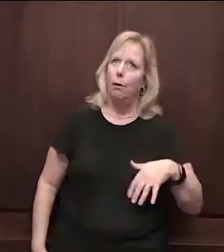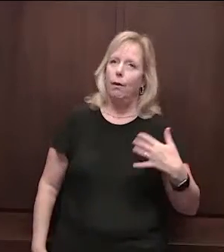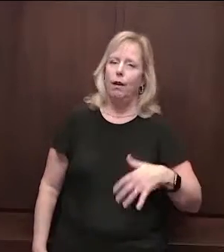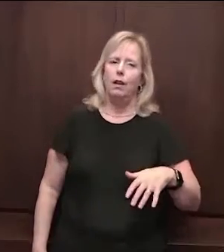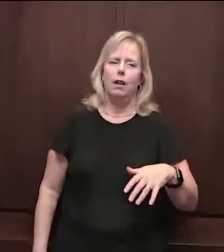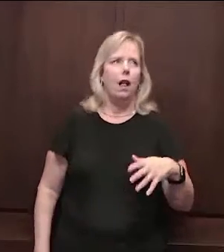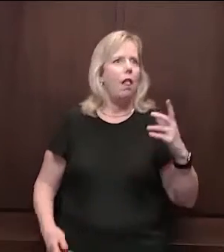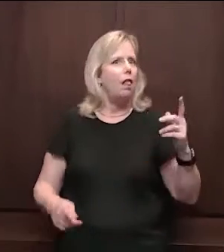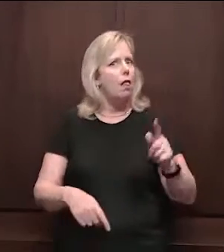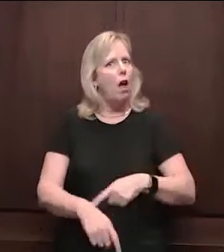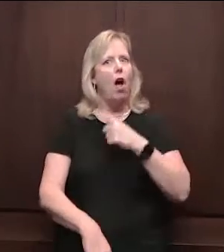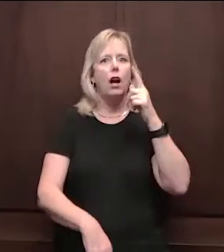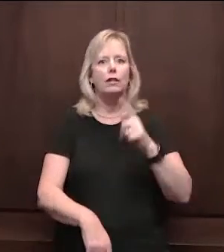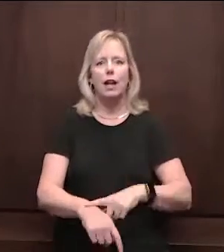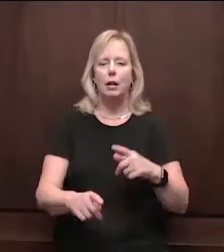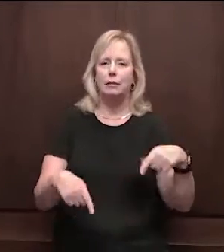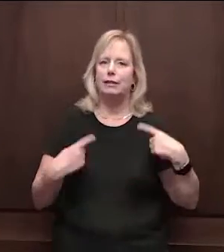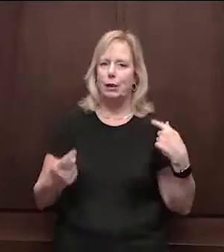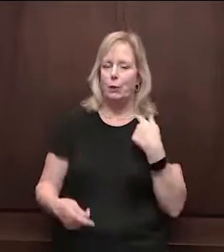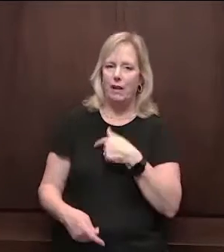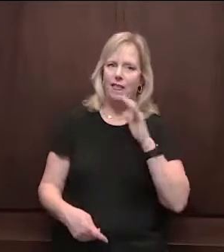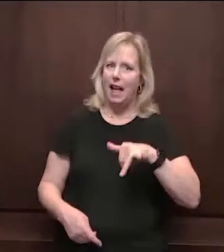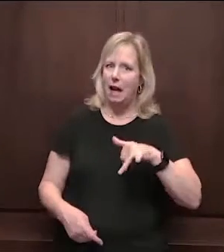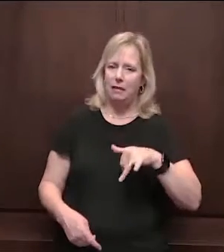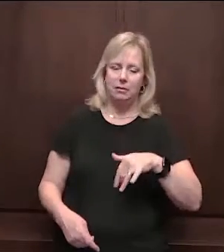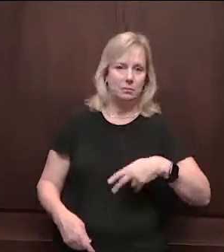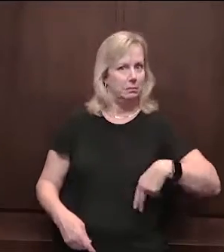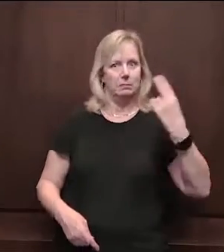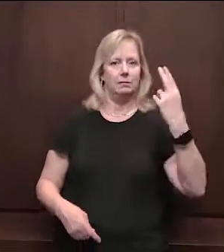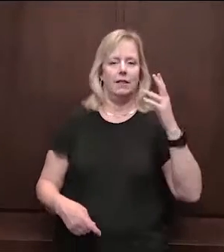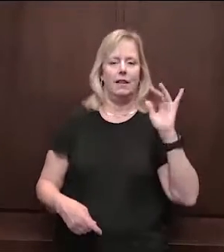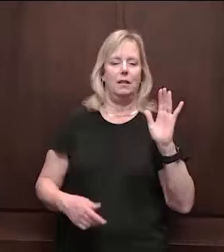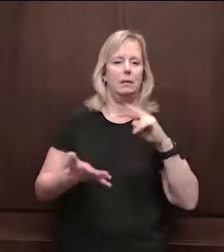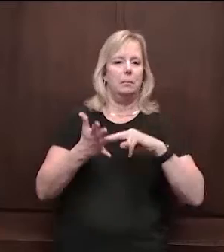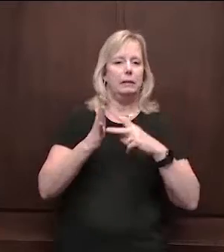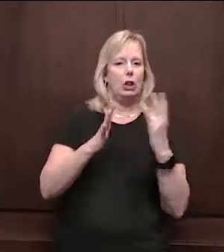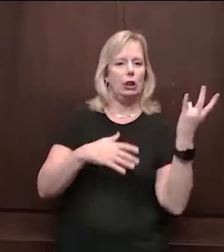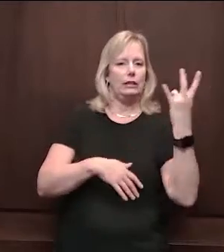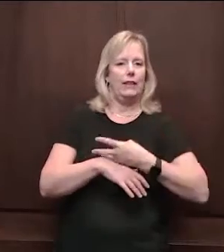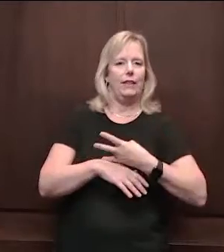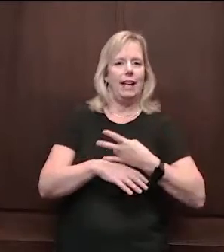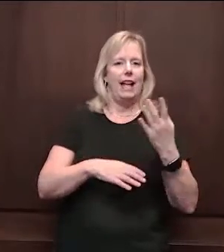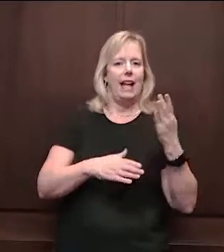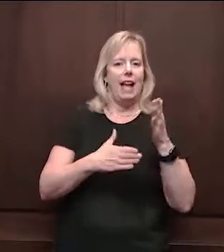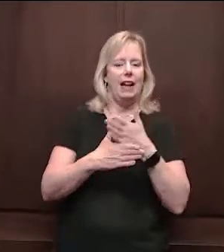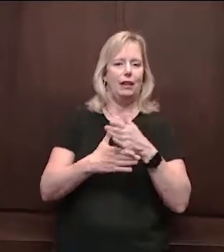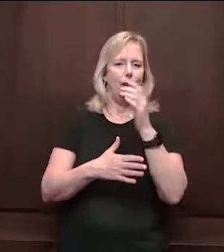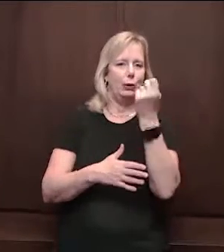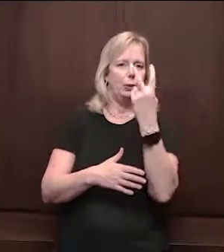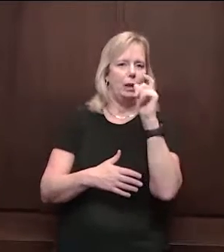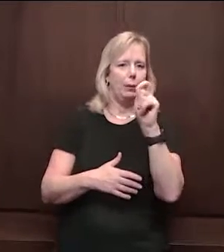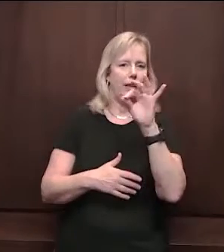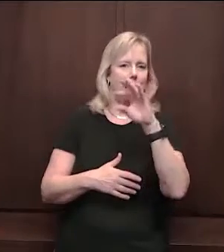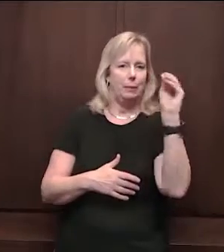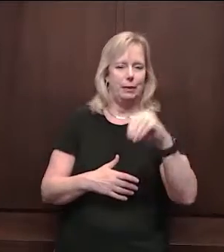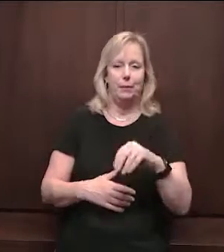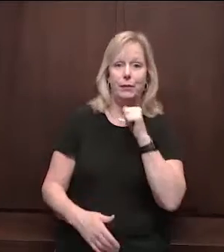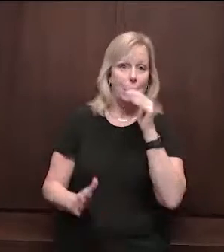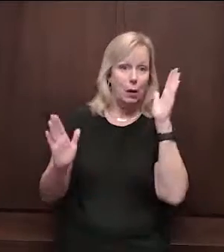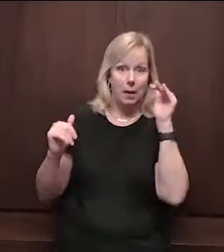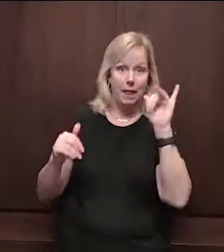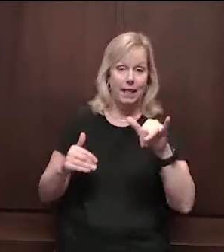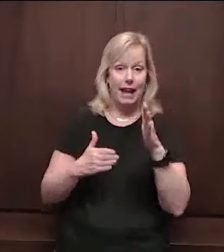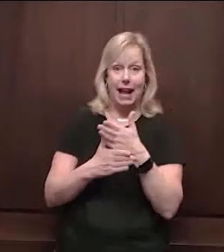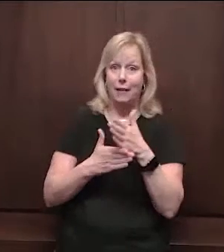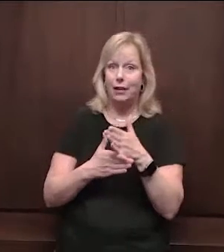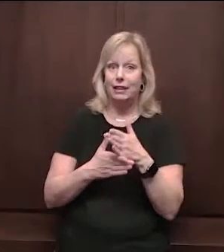and it's been a long time since we've been that high. That brings our 7-day rolling average to 12.9%. But don't expect that